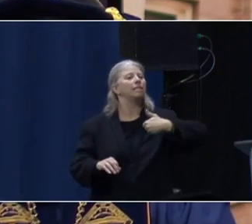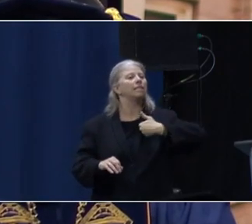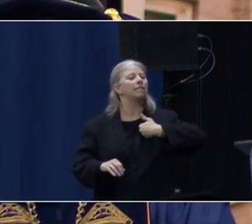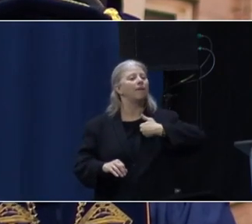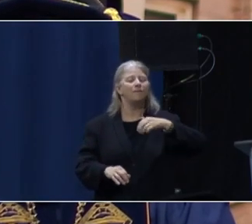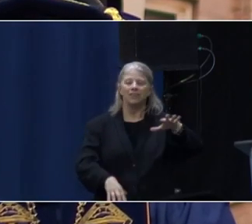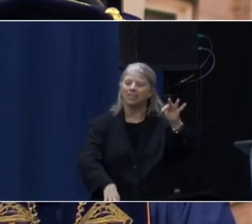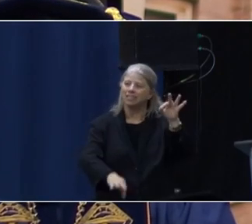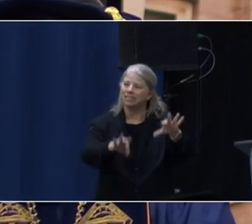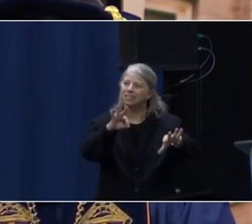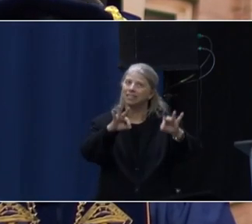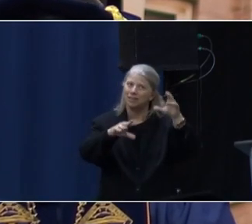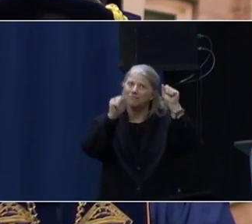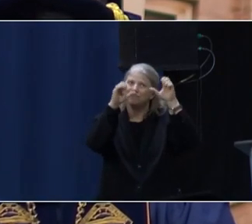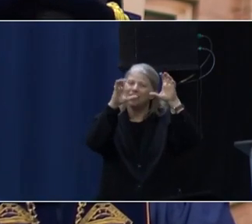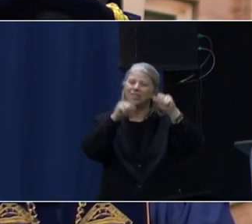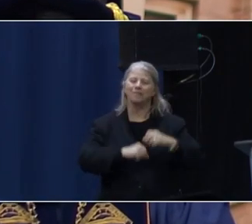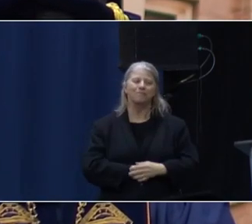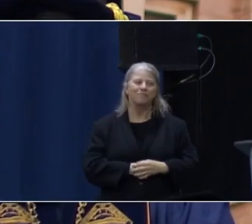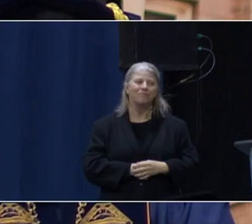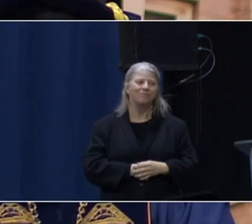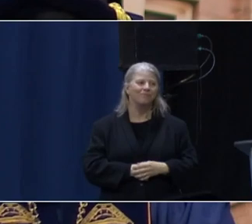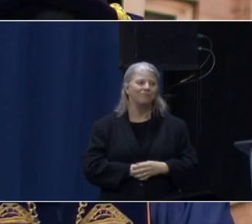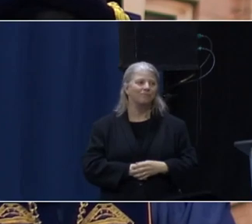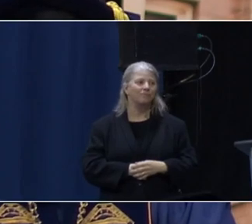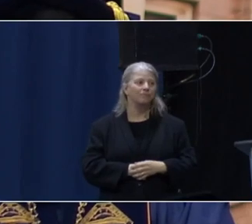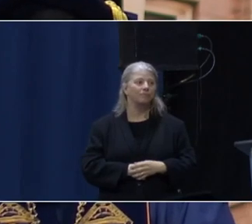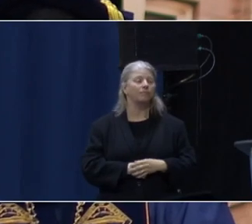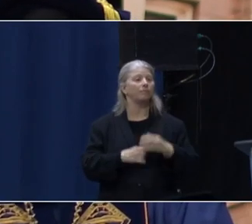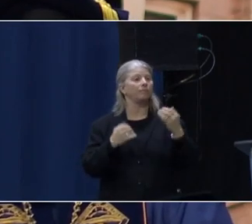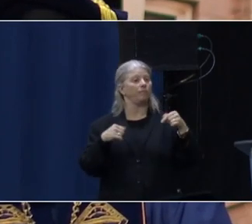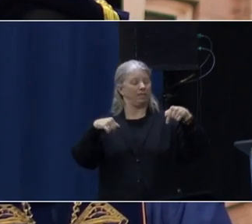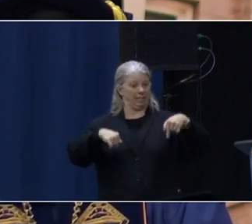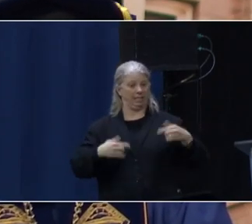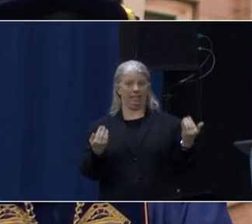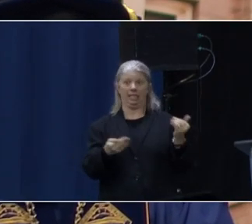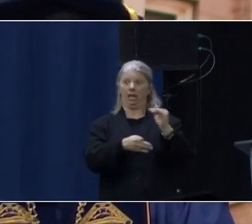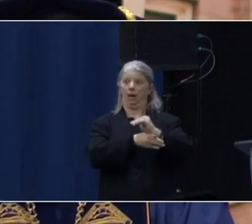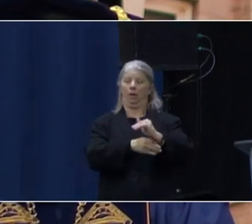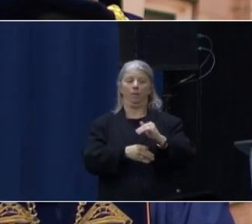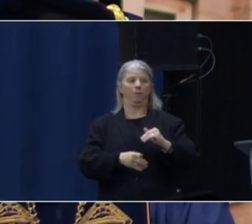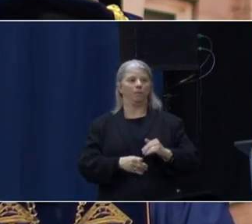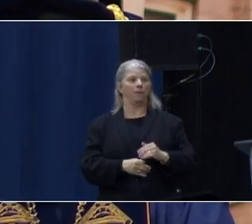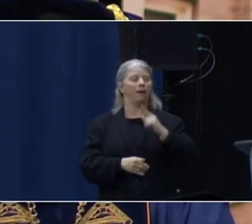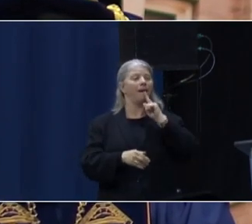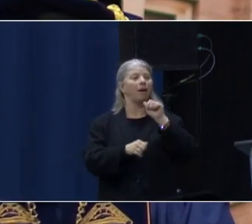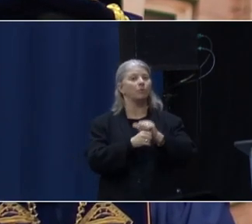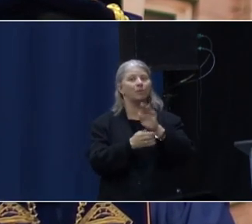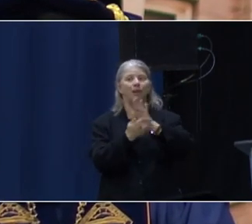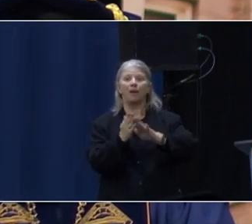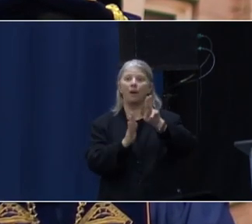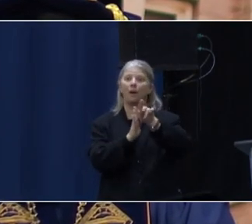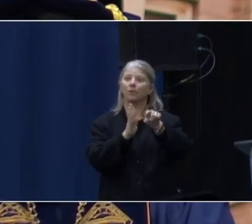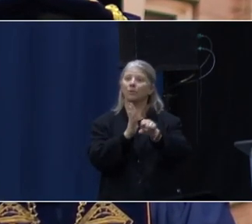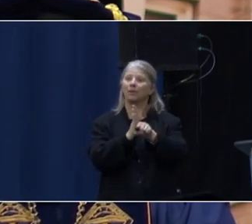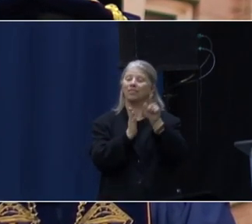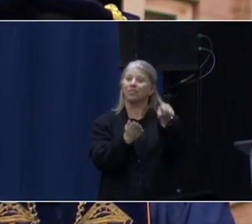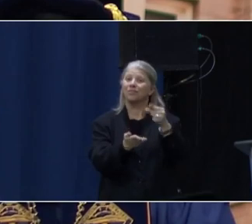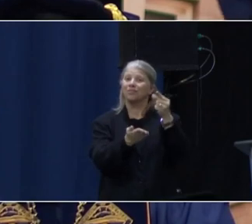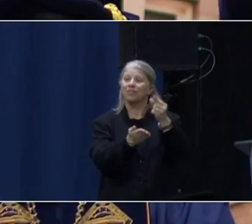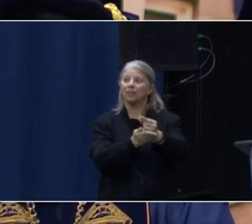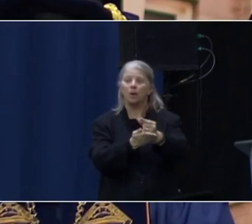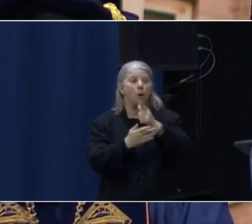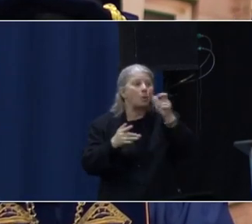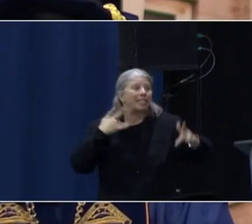discovery, and an amazing one at that. Which brings us to this, to now, our actual college undergraduate graduation.